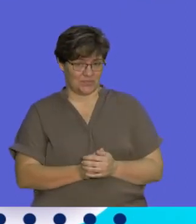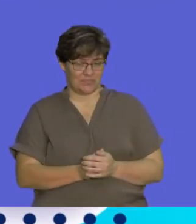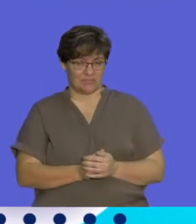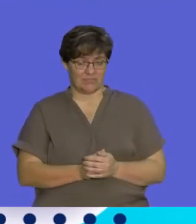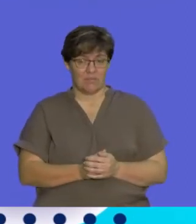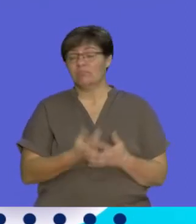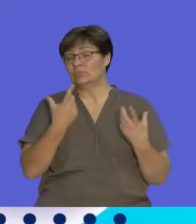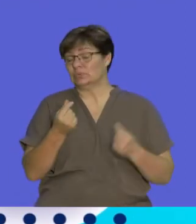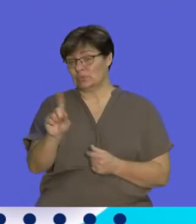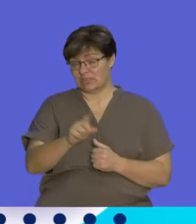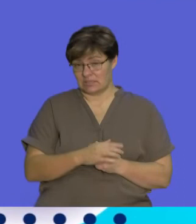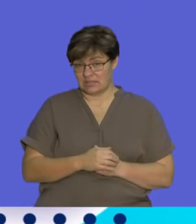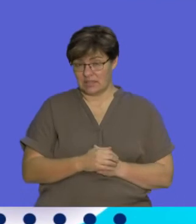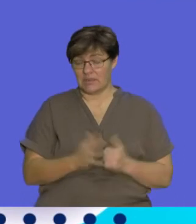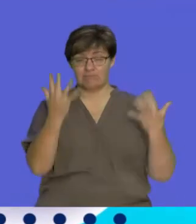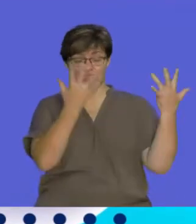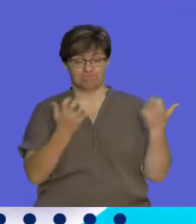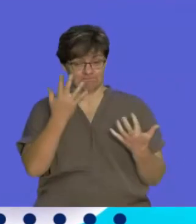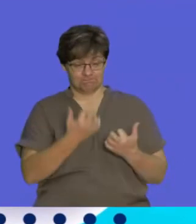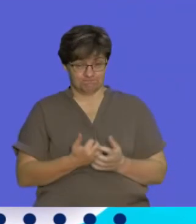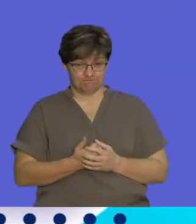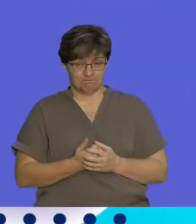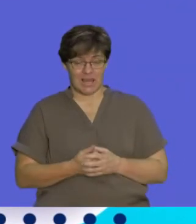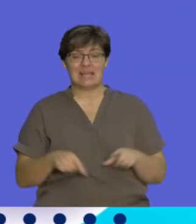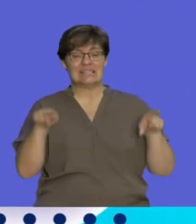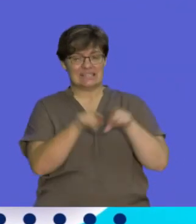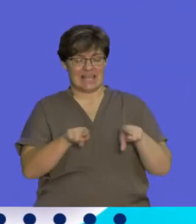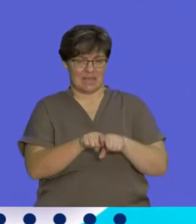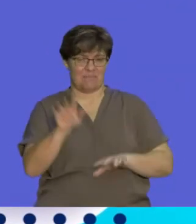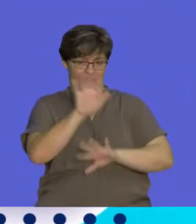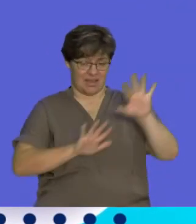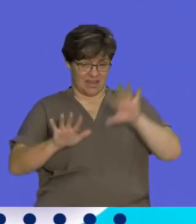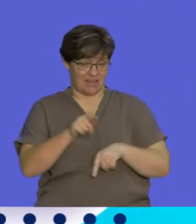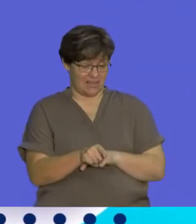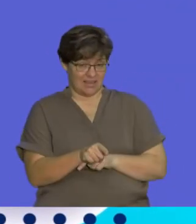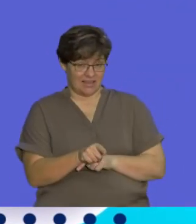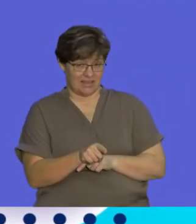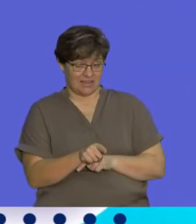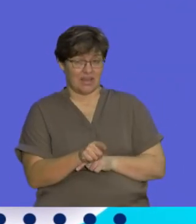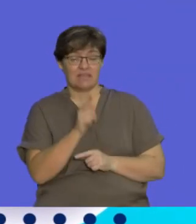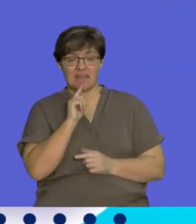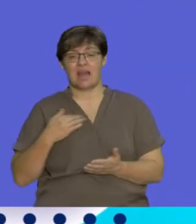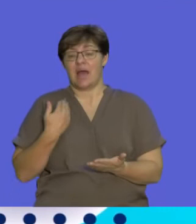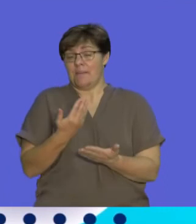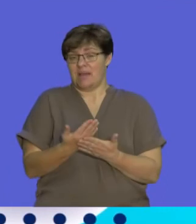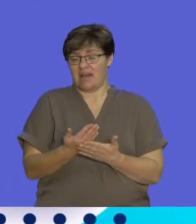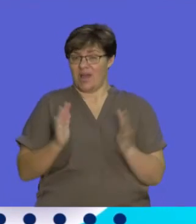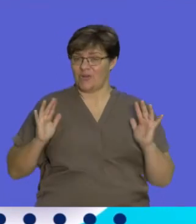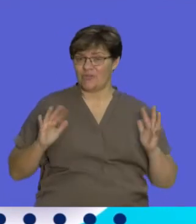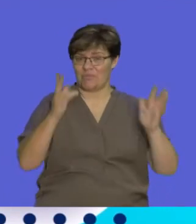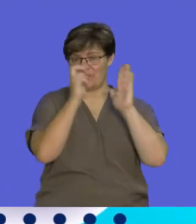going to do. I'm going to calculate when they're the same color. And then I'm going to apply the complementary